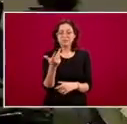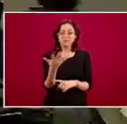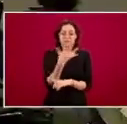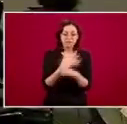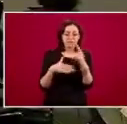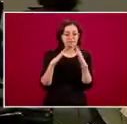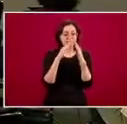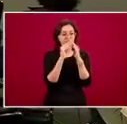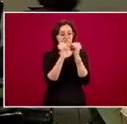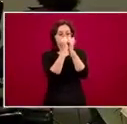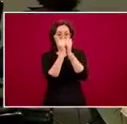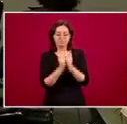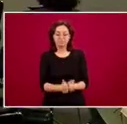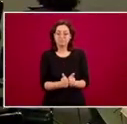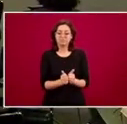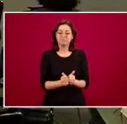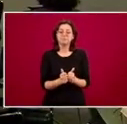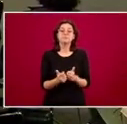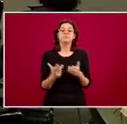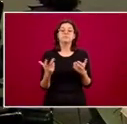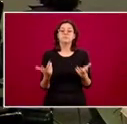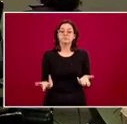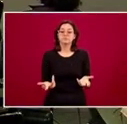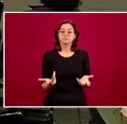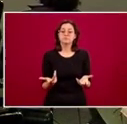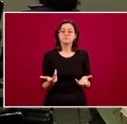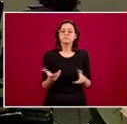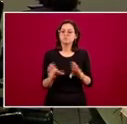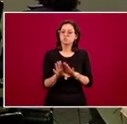this information to the people